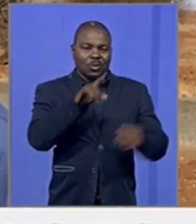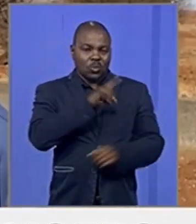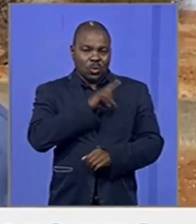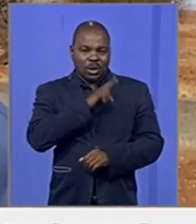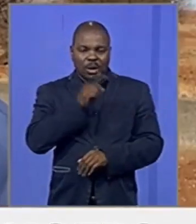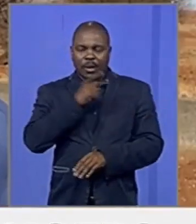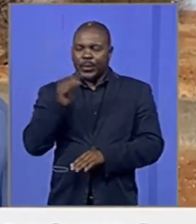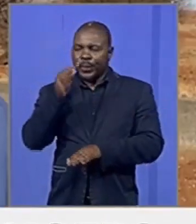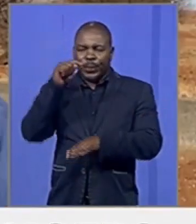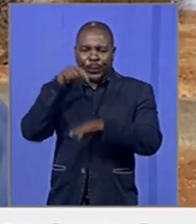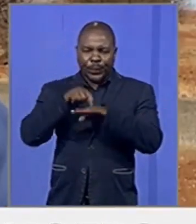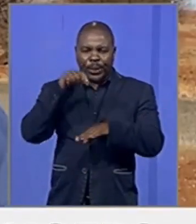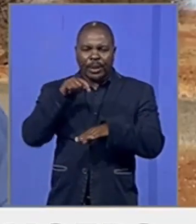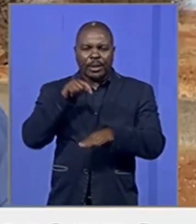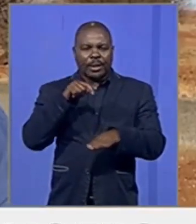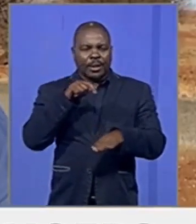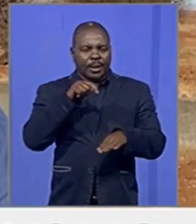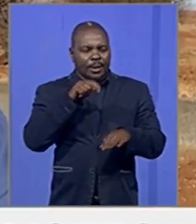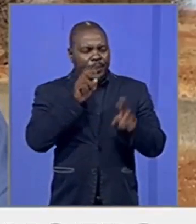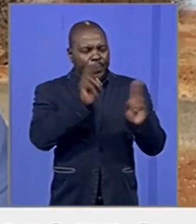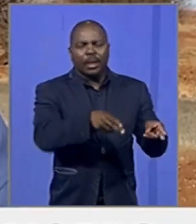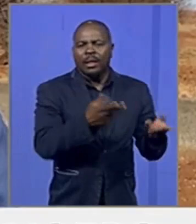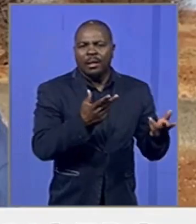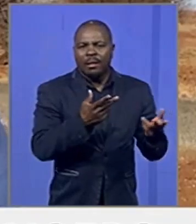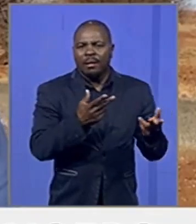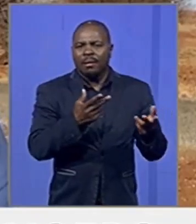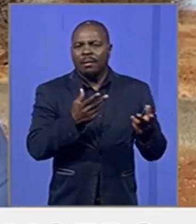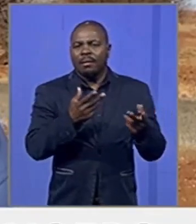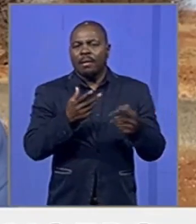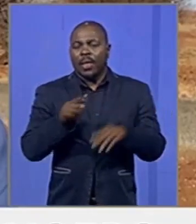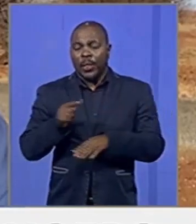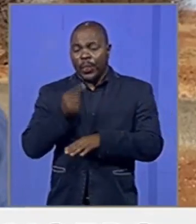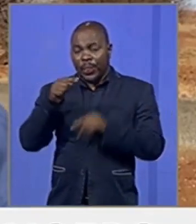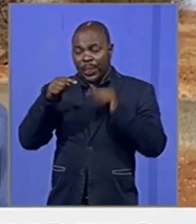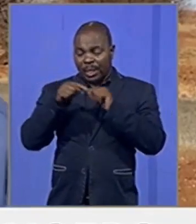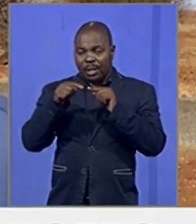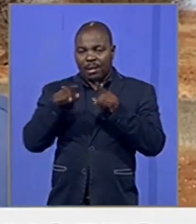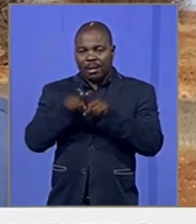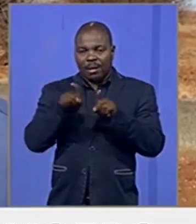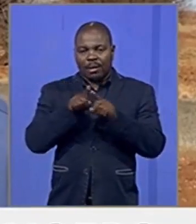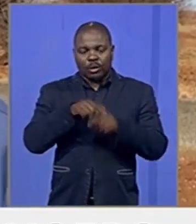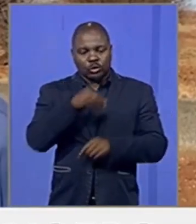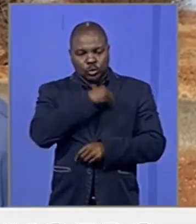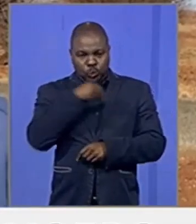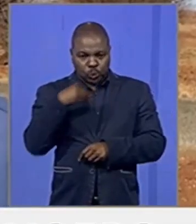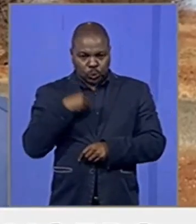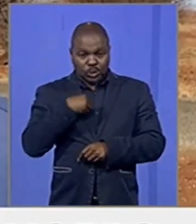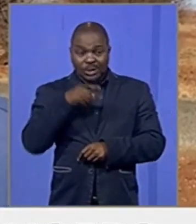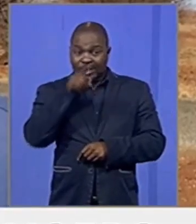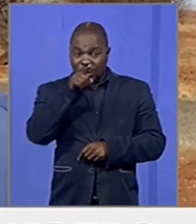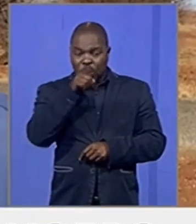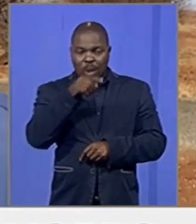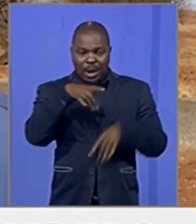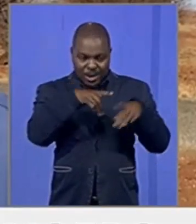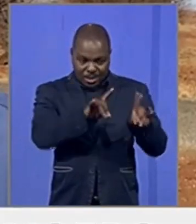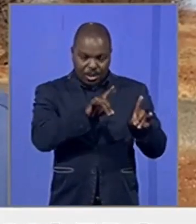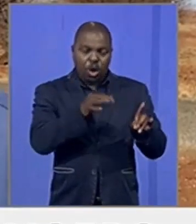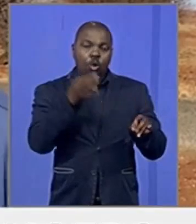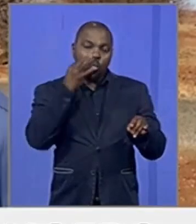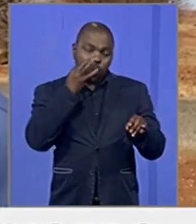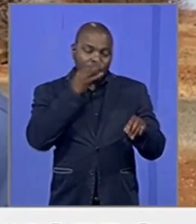menang e di lumileng e leng gore even the vet we confirmile gore ke as a result